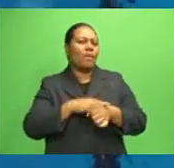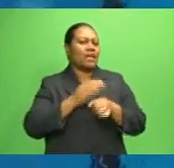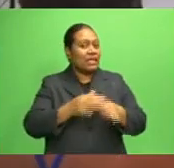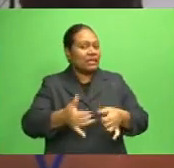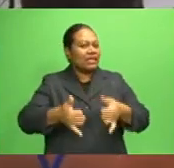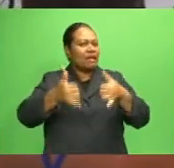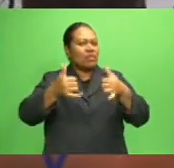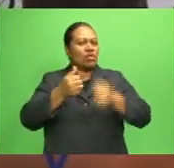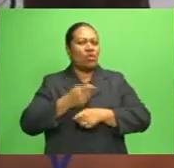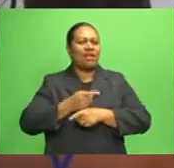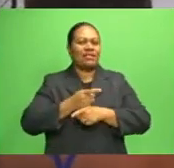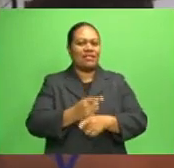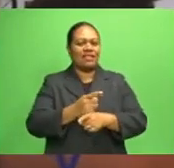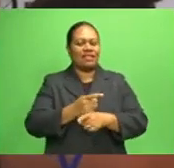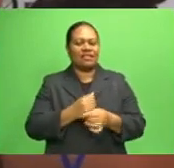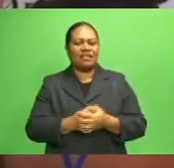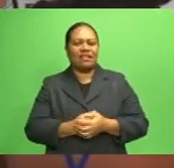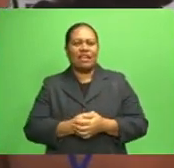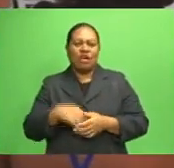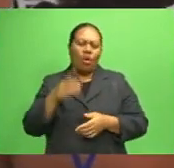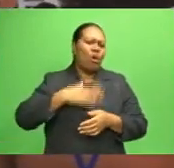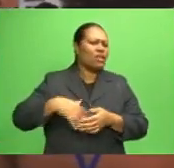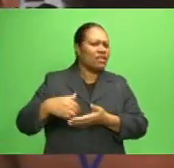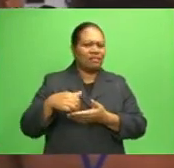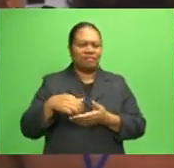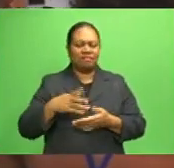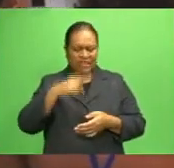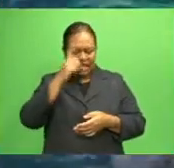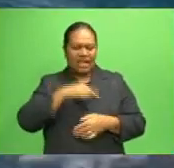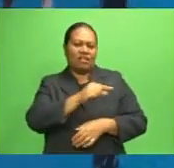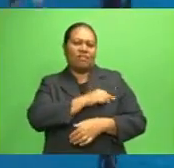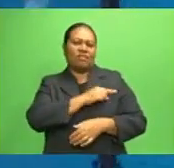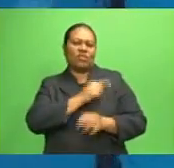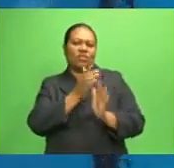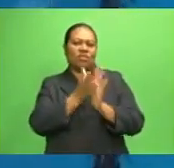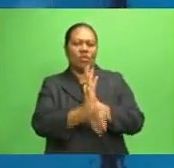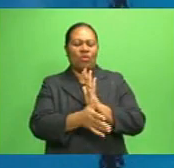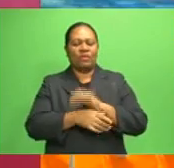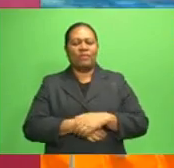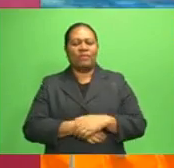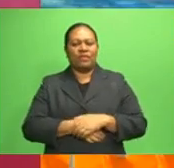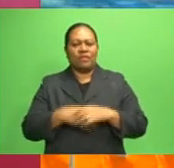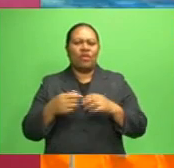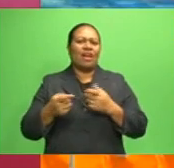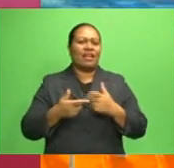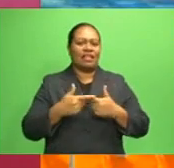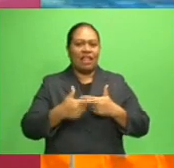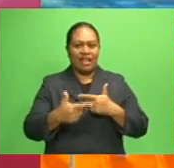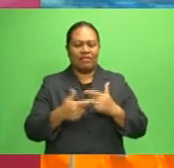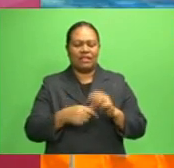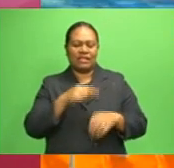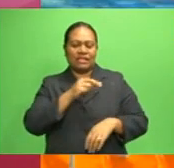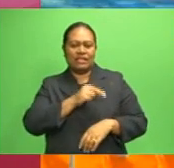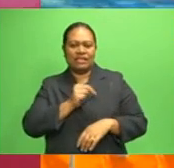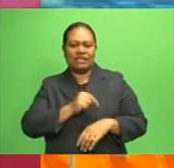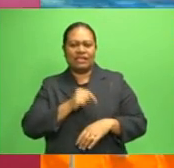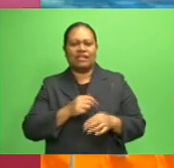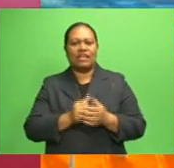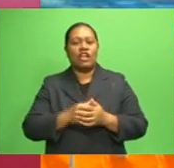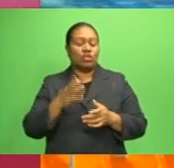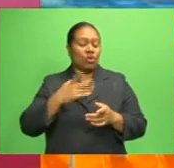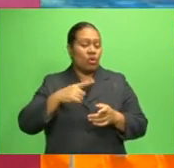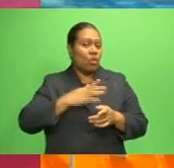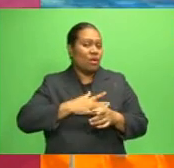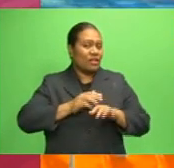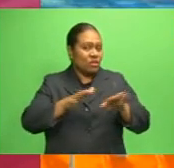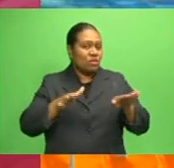to assess performance, but hopes swimmers can qualify for the Olympics on merit. We are hoping that, one of our swimmers will make